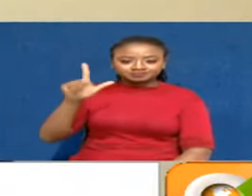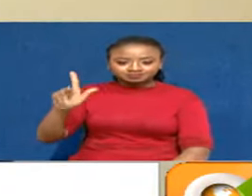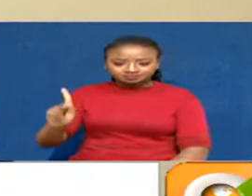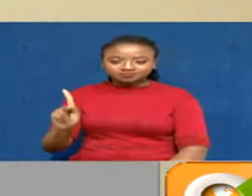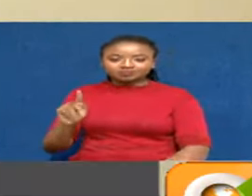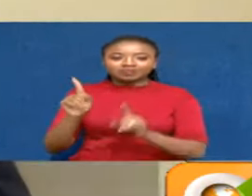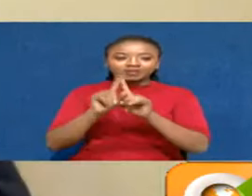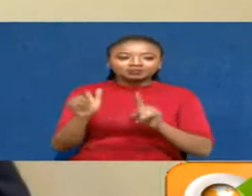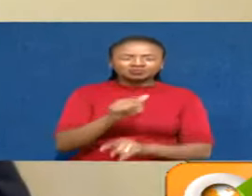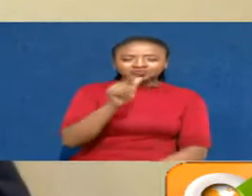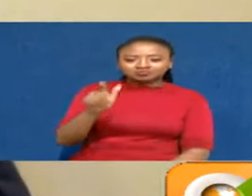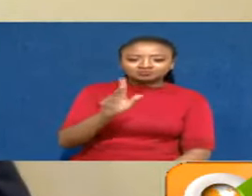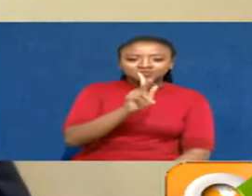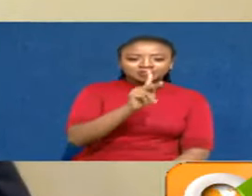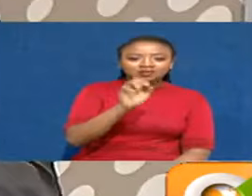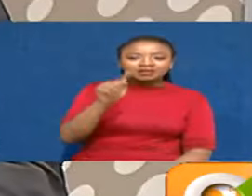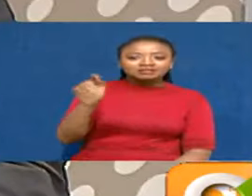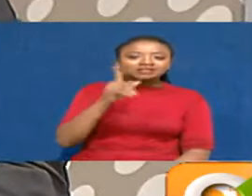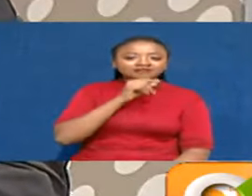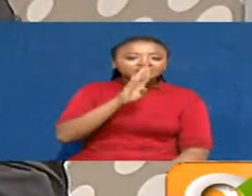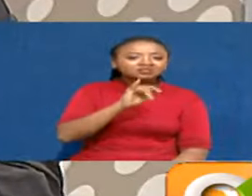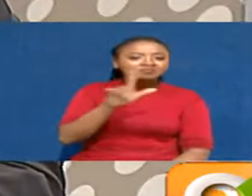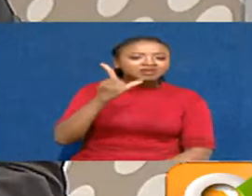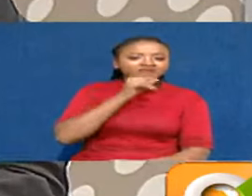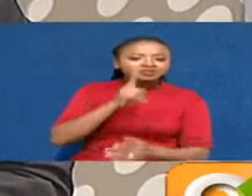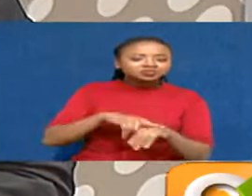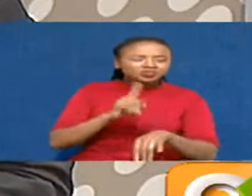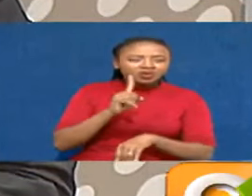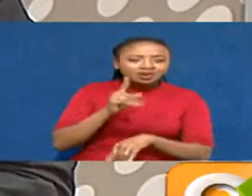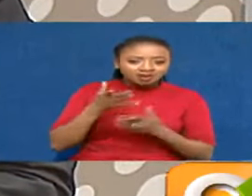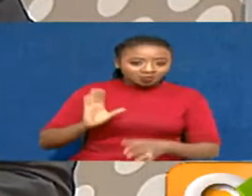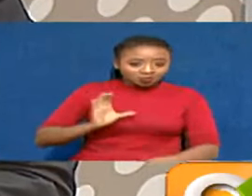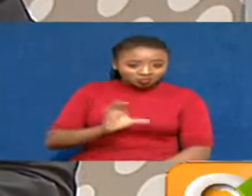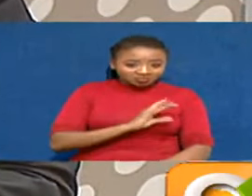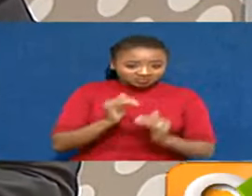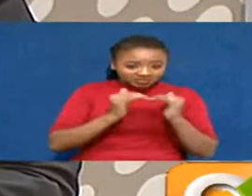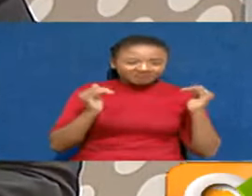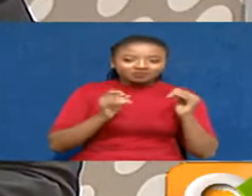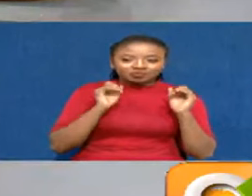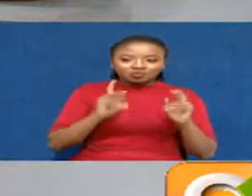Keter, nominated Member of Parliament. How soon will this be through, you said? It's in the committee level. So,